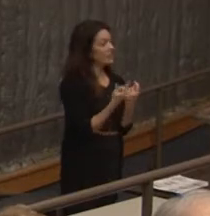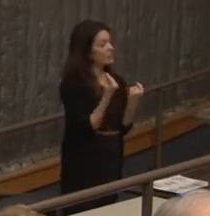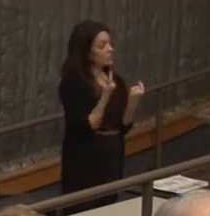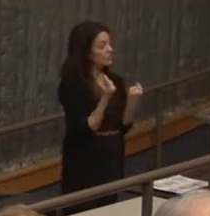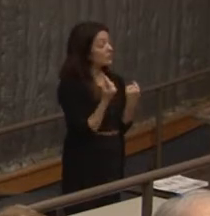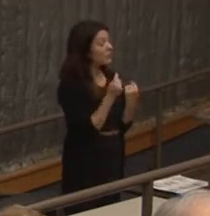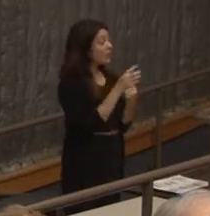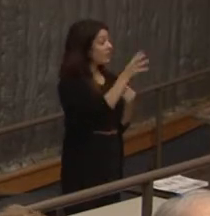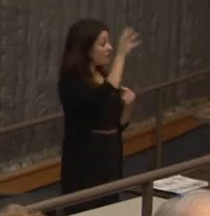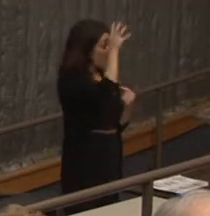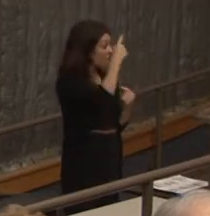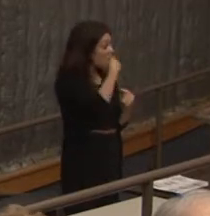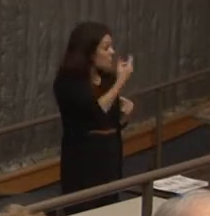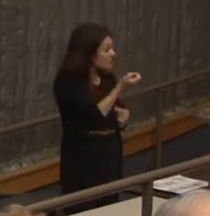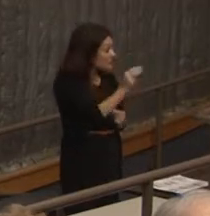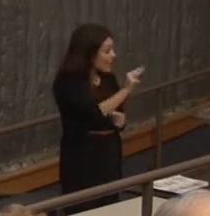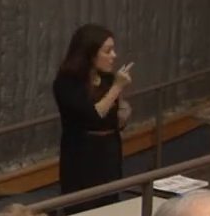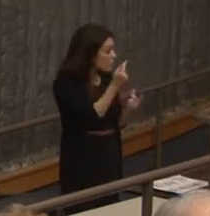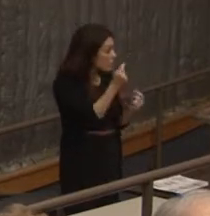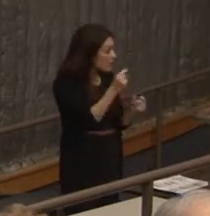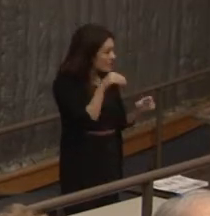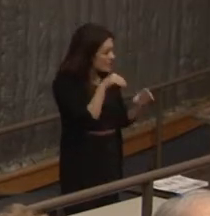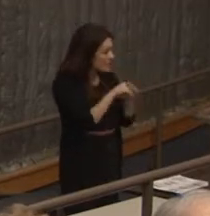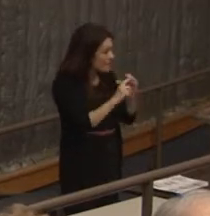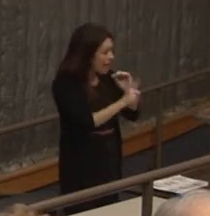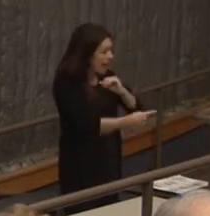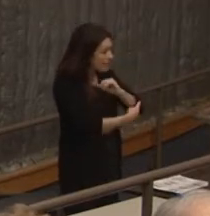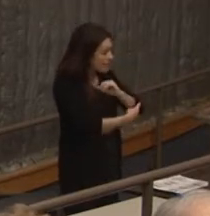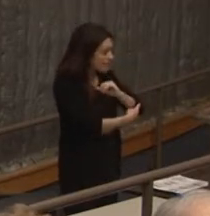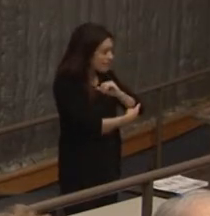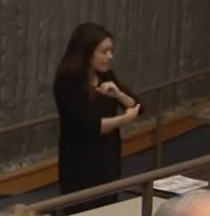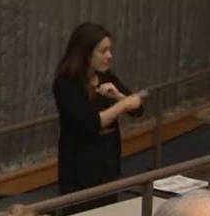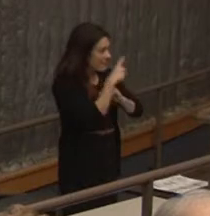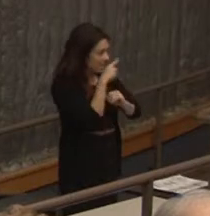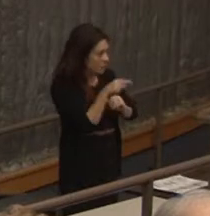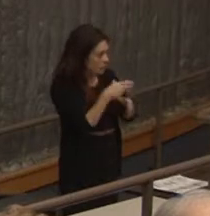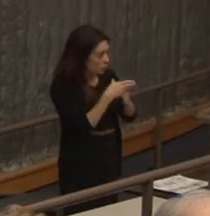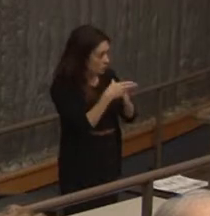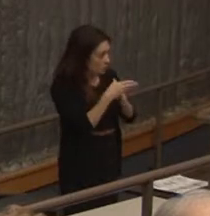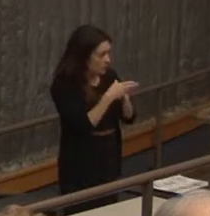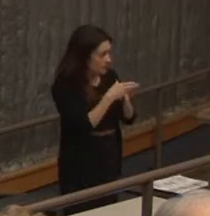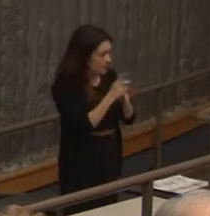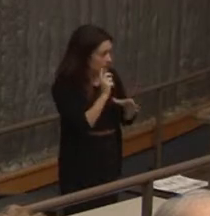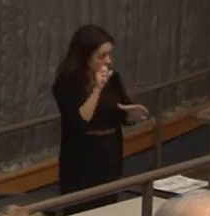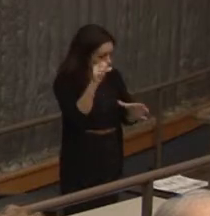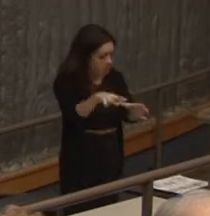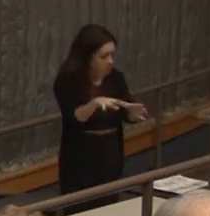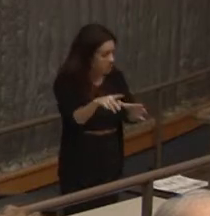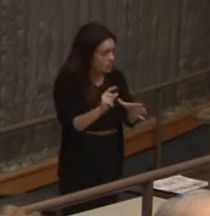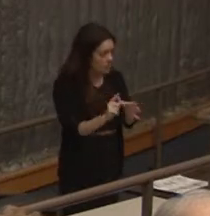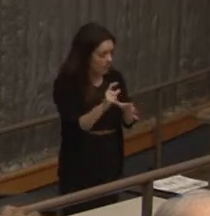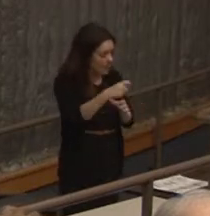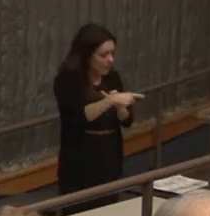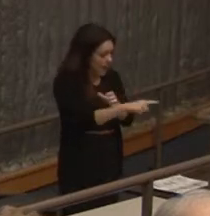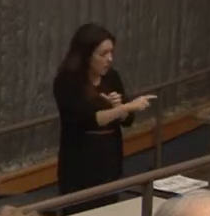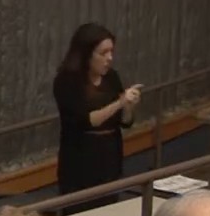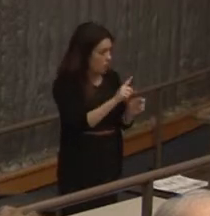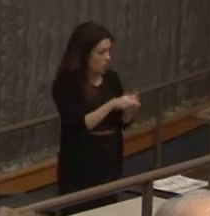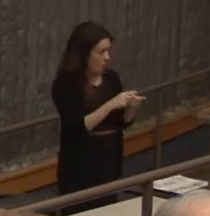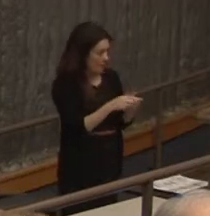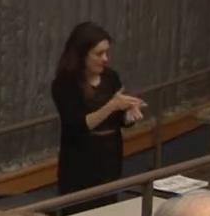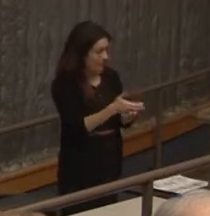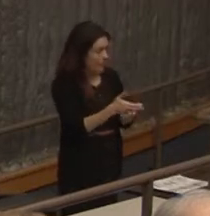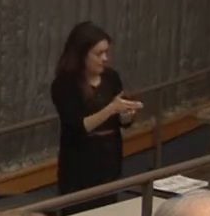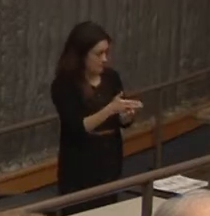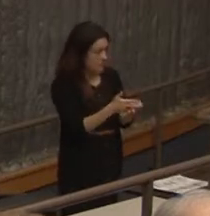right side, and I'm going to drop you out the window, and you're going to climb out of the sack. Maid, whose name I've forgotten,